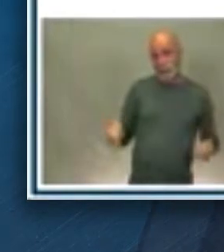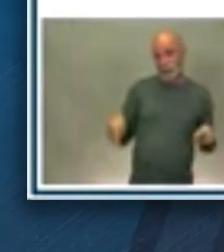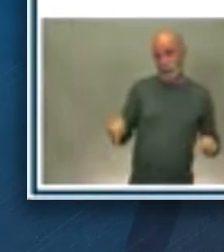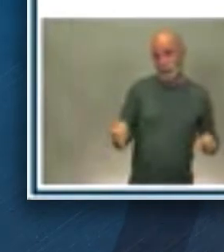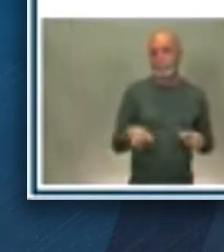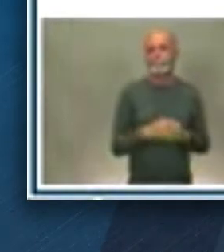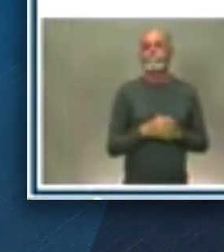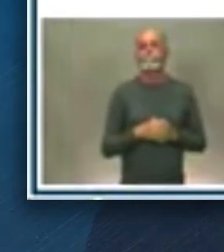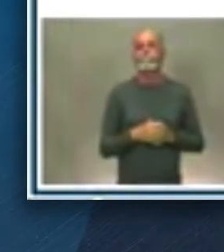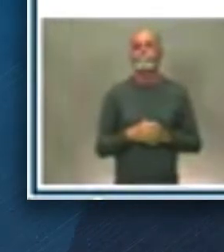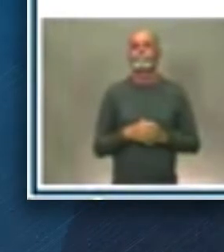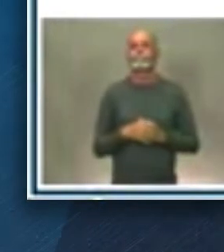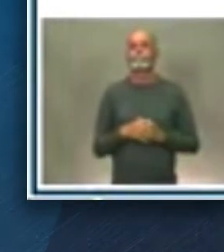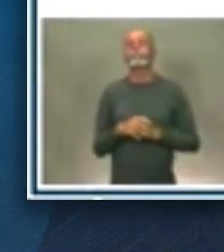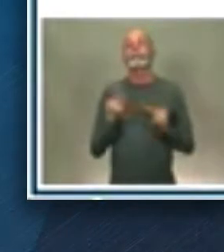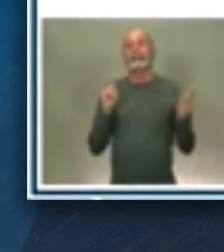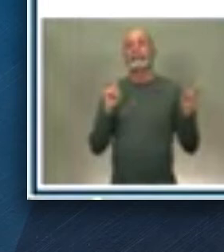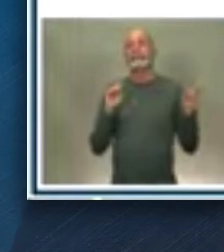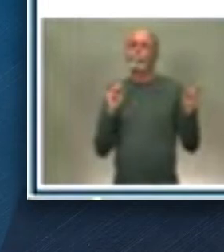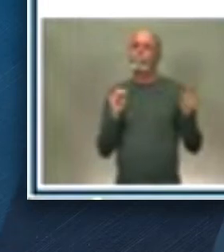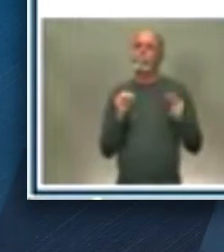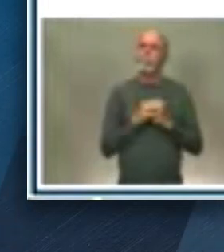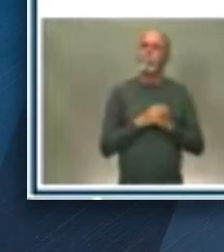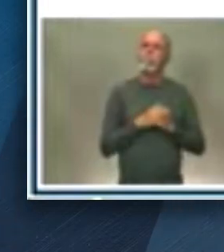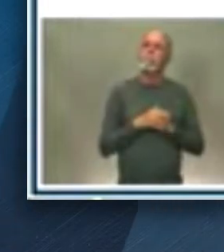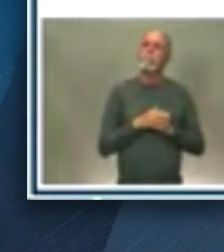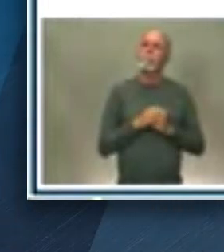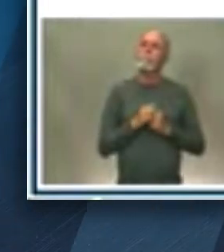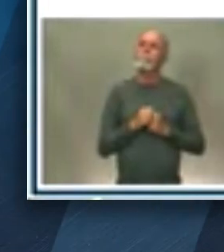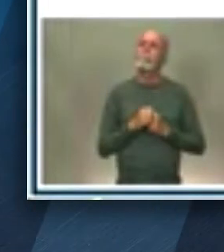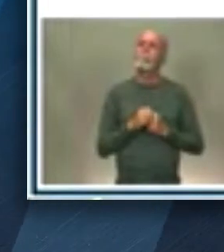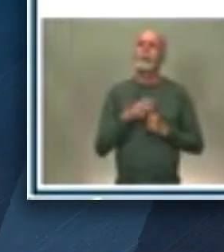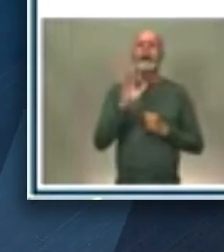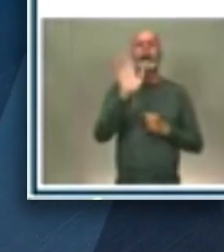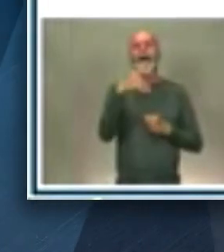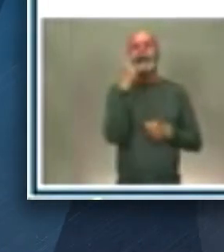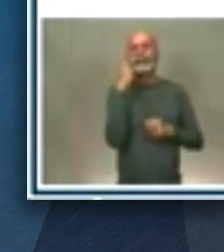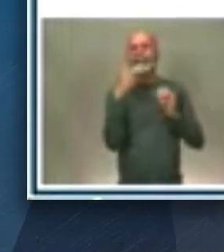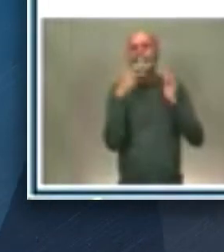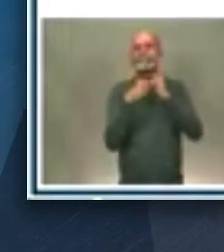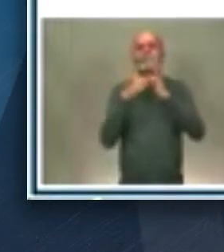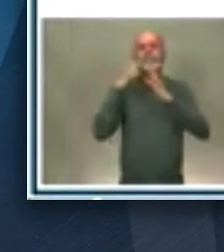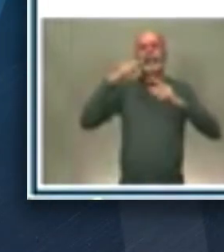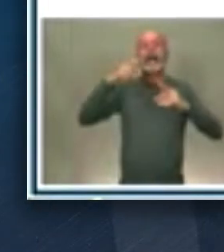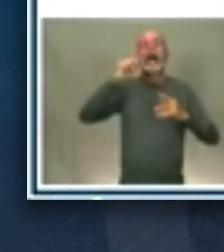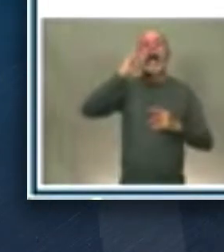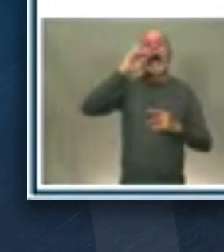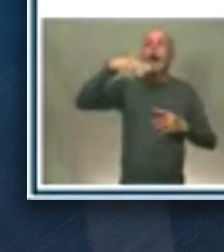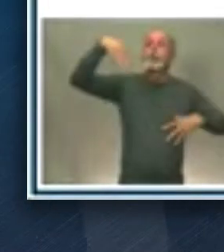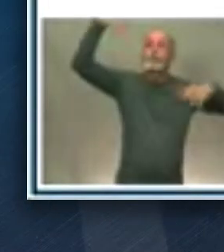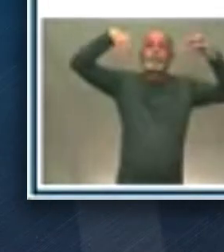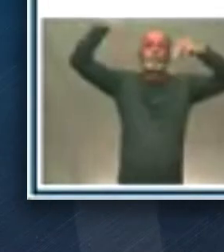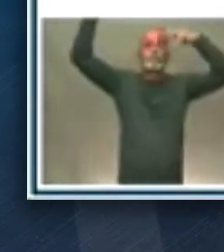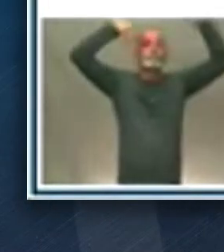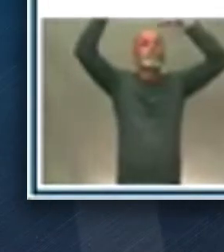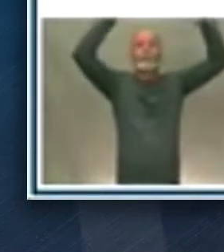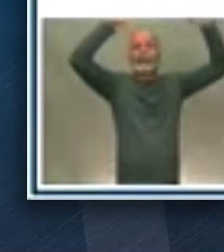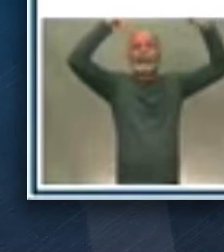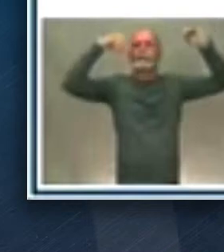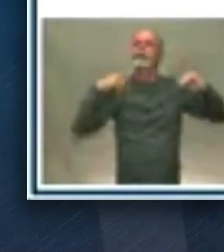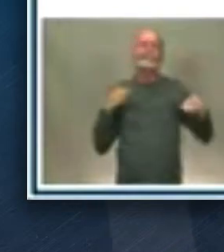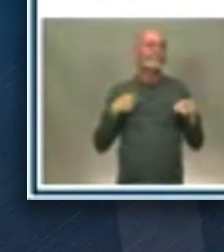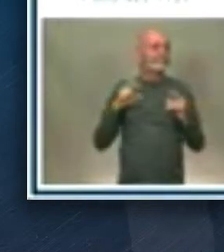I think it's almost in the same line as the ventilation question, and just there's lots of discussions to be